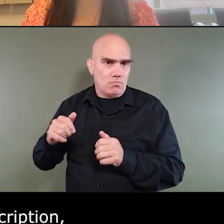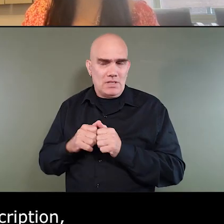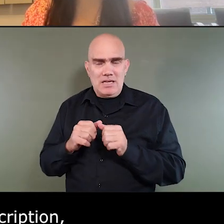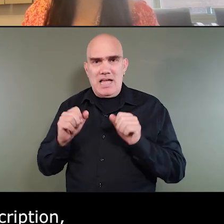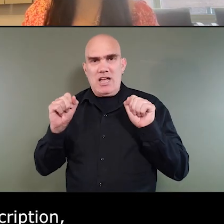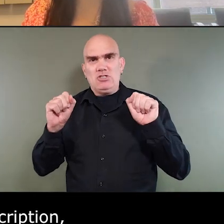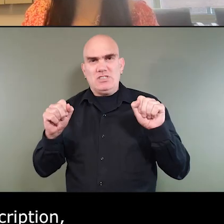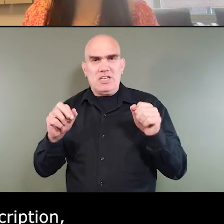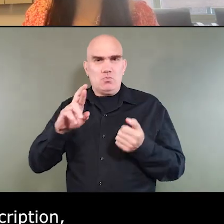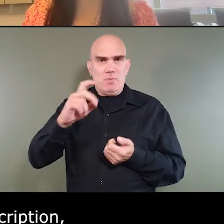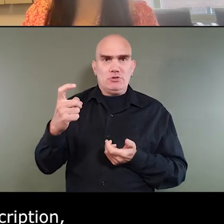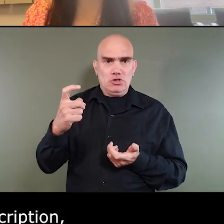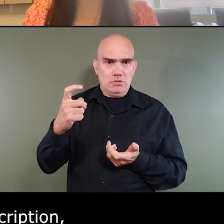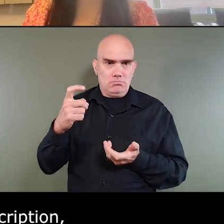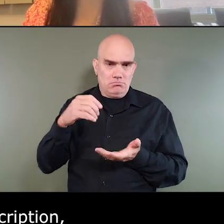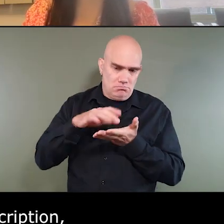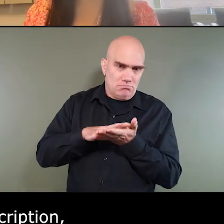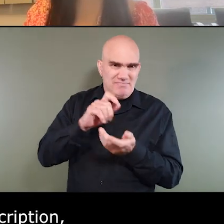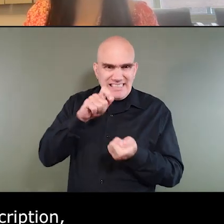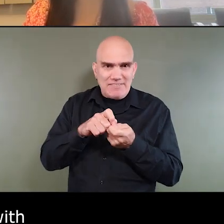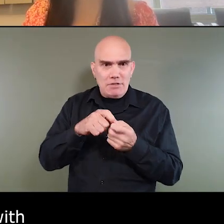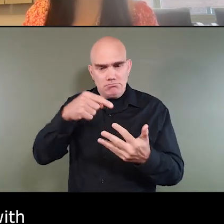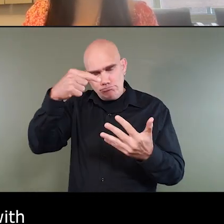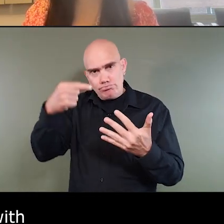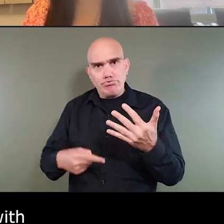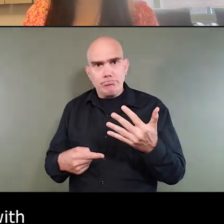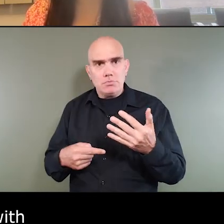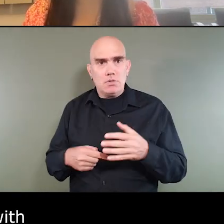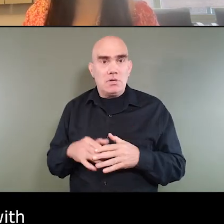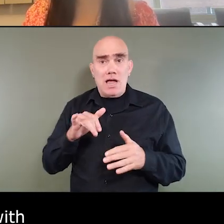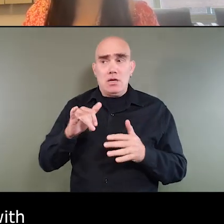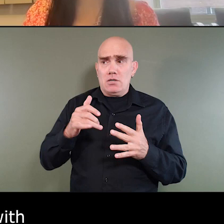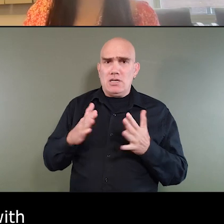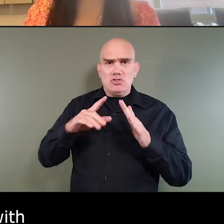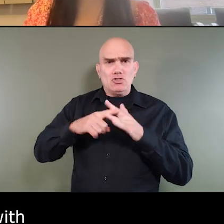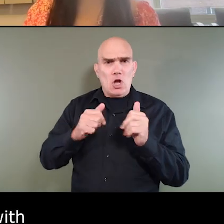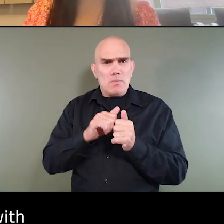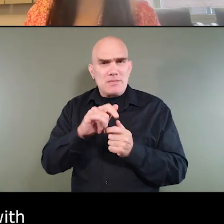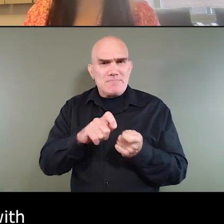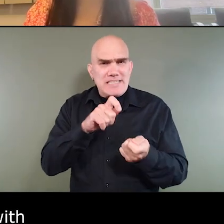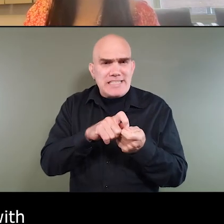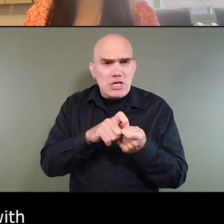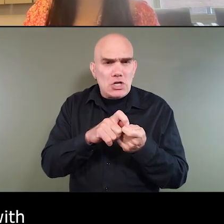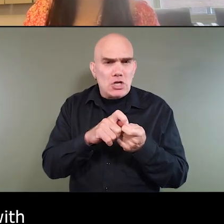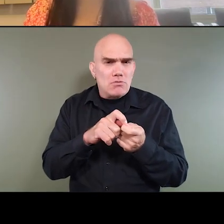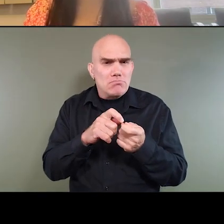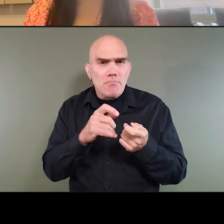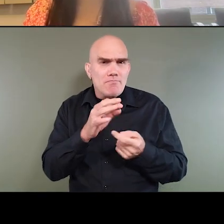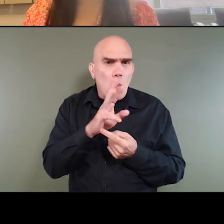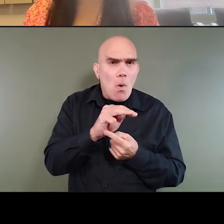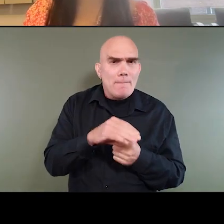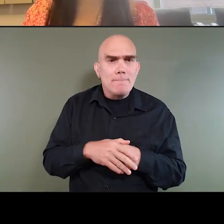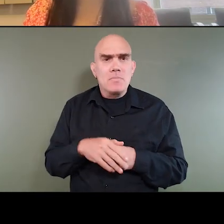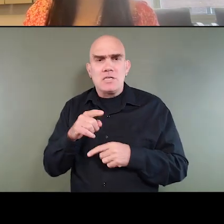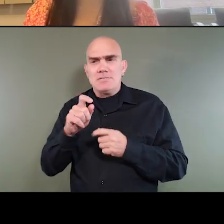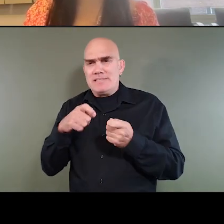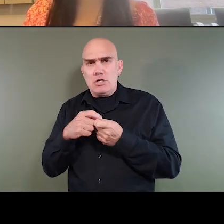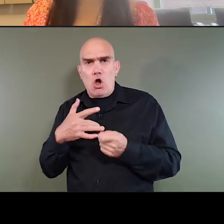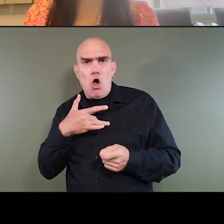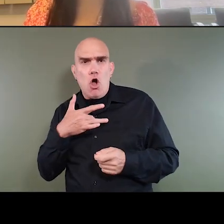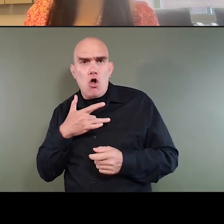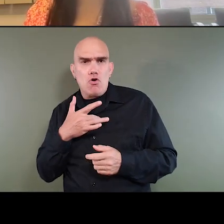an exercise prescription, a very specific one. Like, let's start with this particular form, with this particular heart